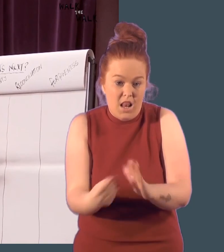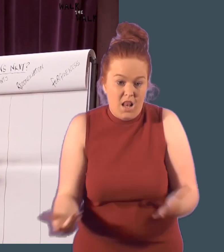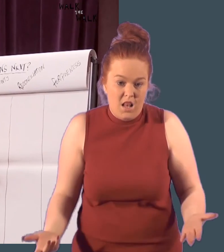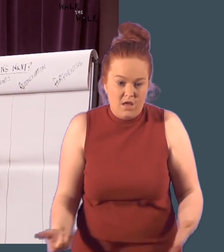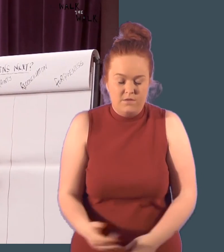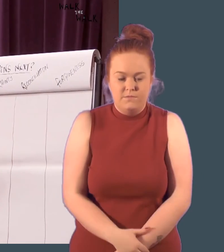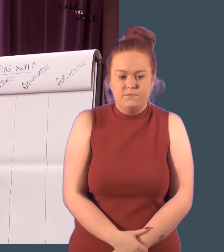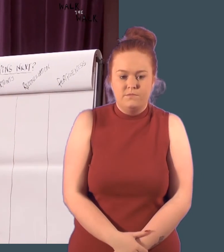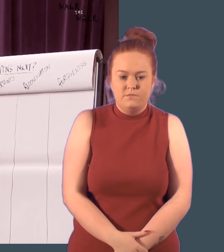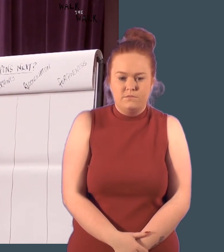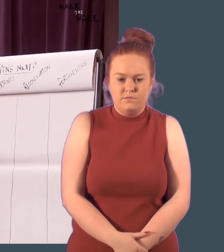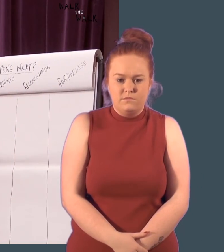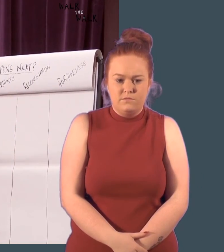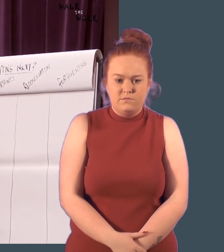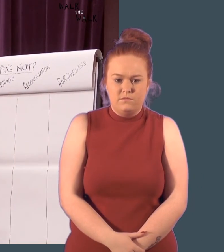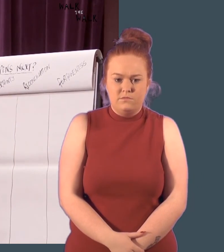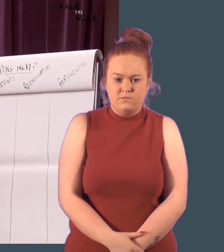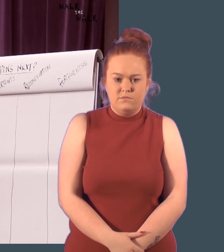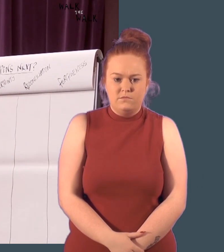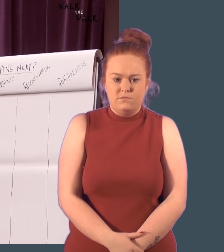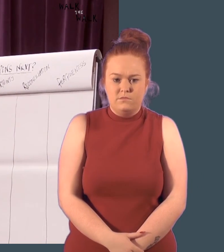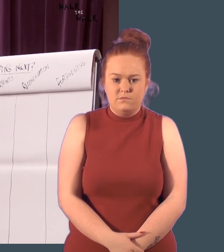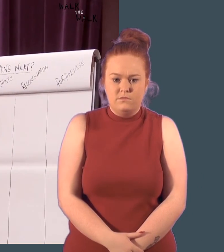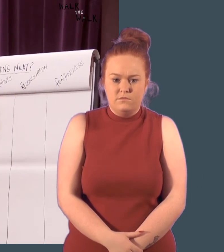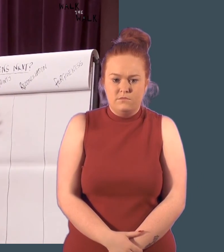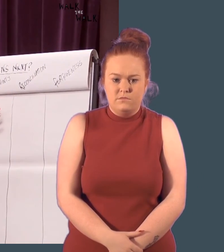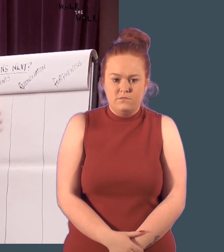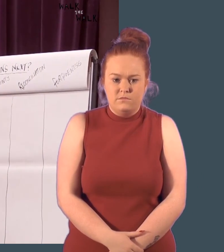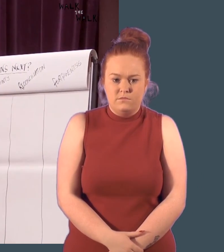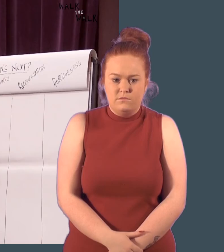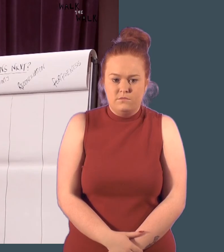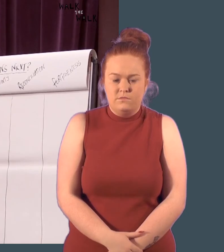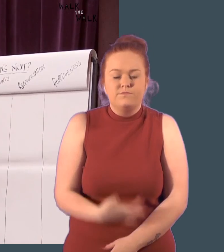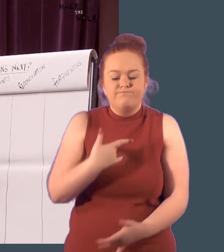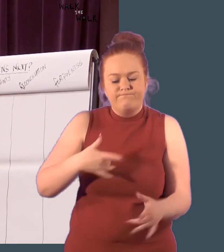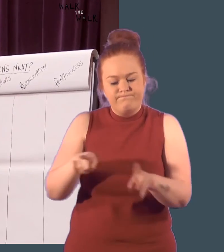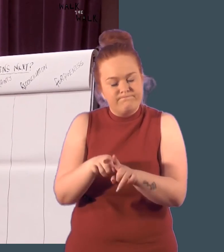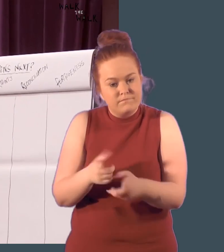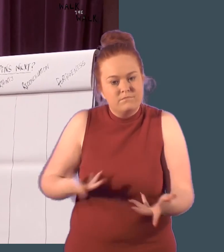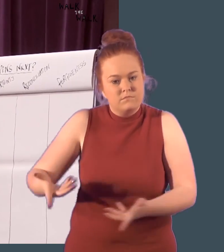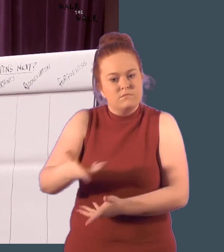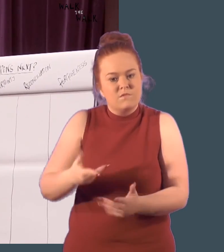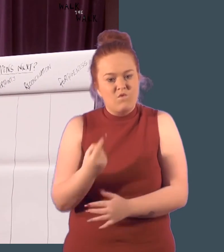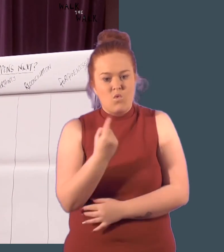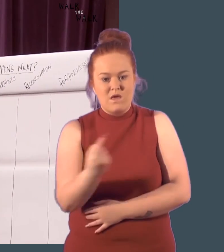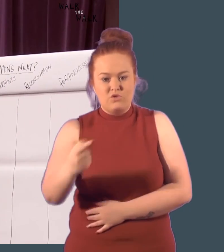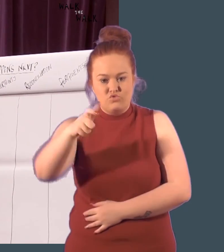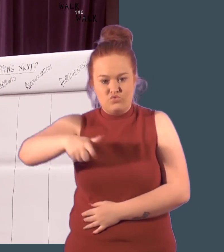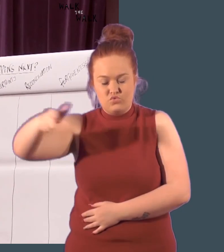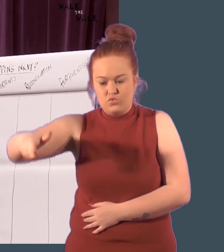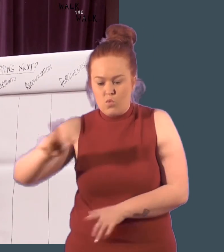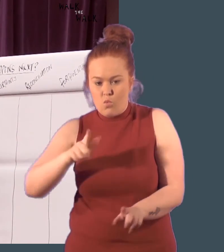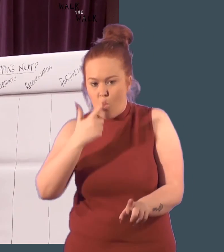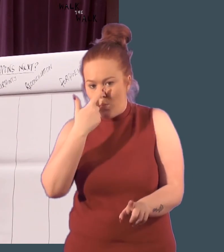into a place of reconciliation? This is just an example. And I want you to discuss for each character what actions they